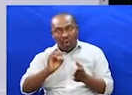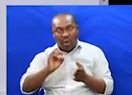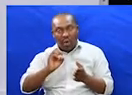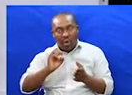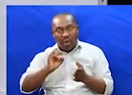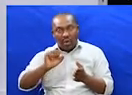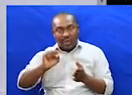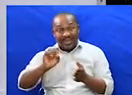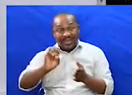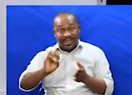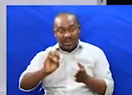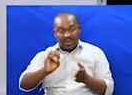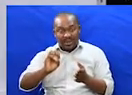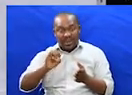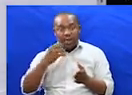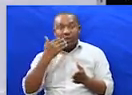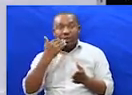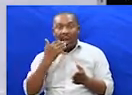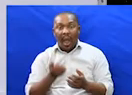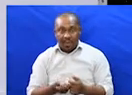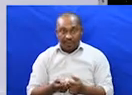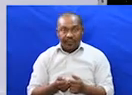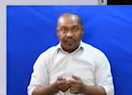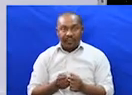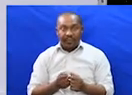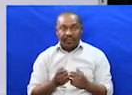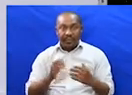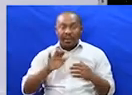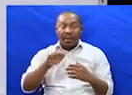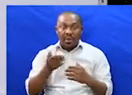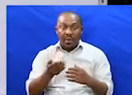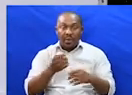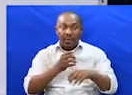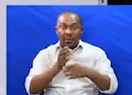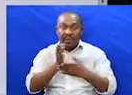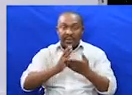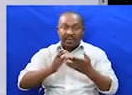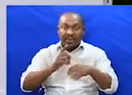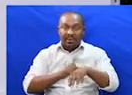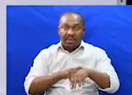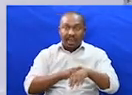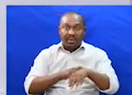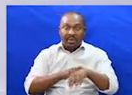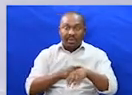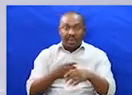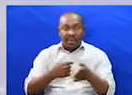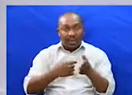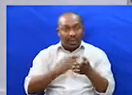sugar. Pentose sugar, or sometimes they are called ribose